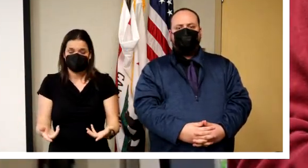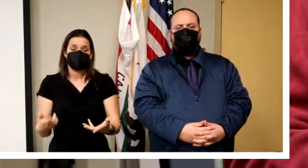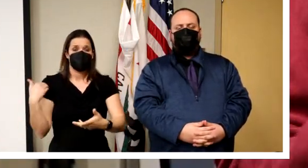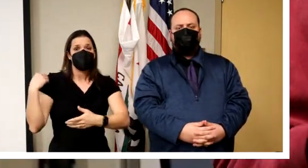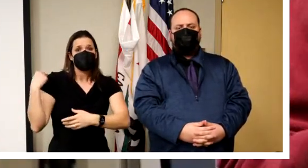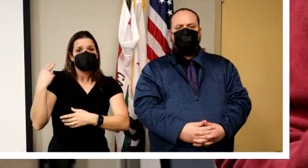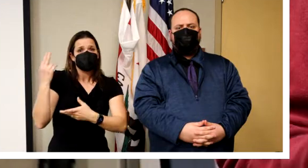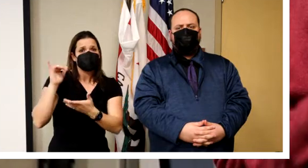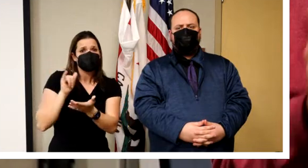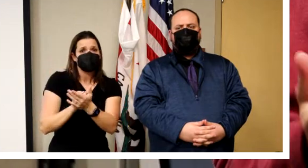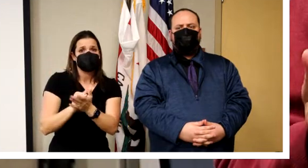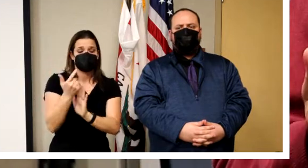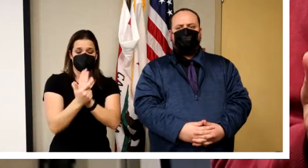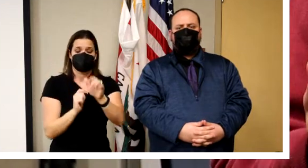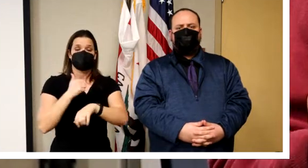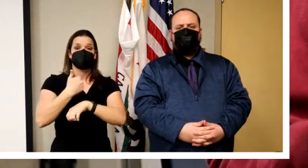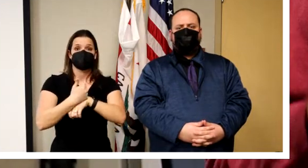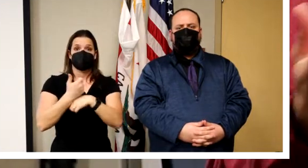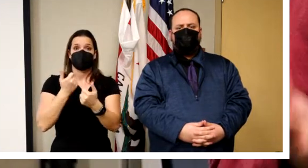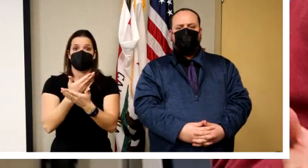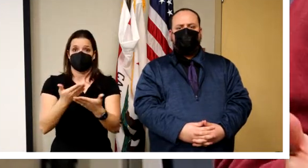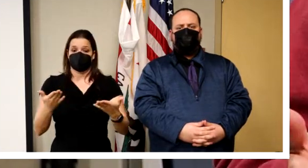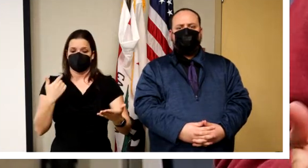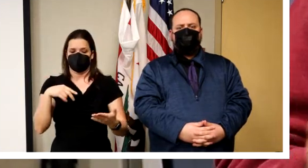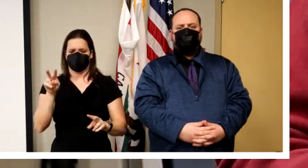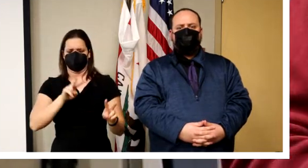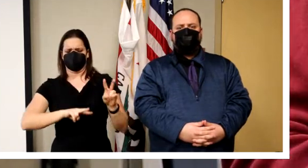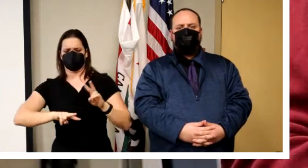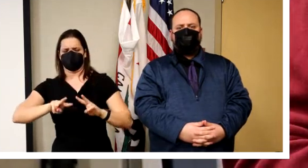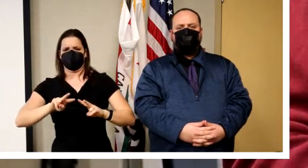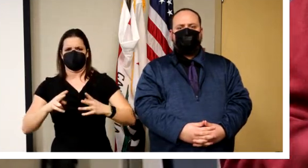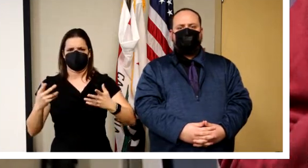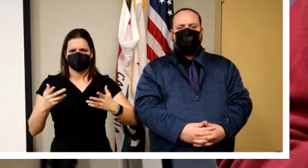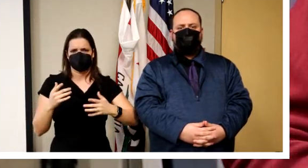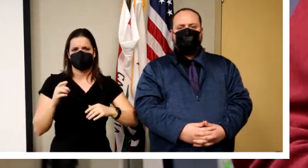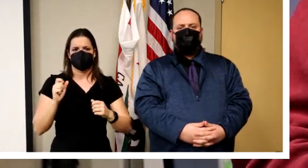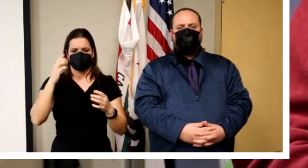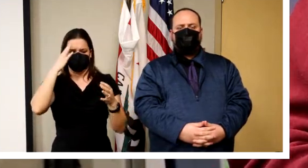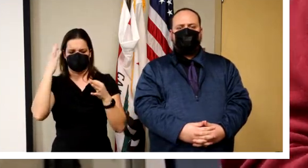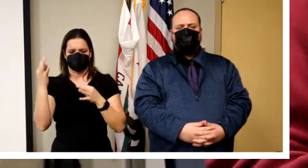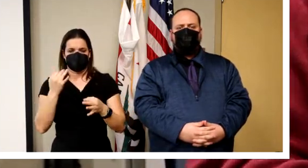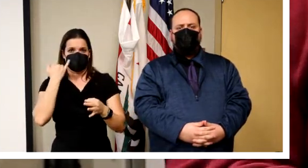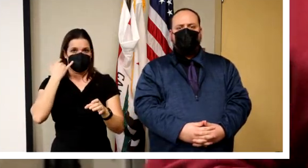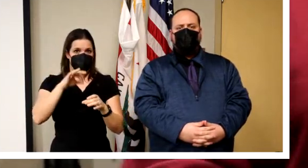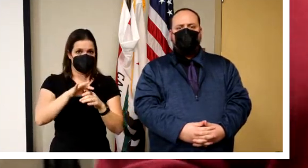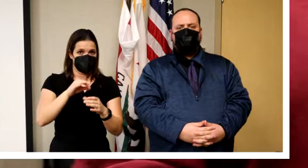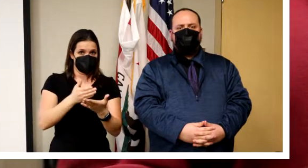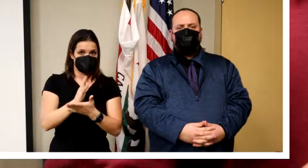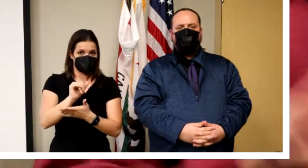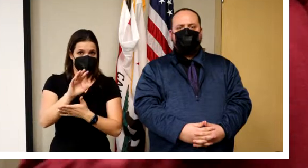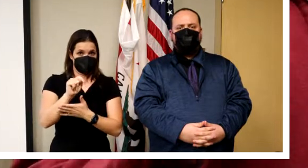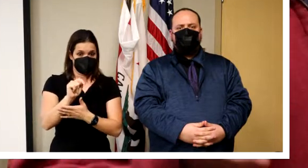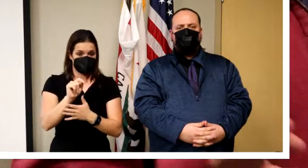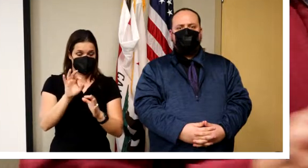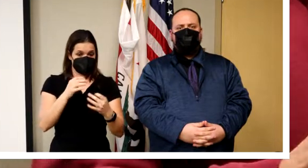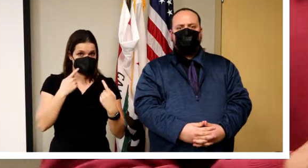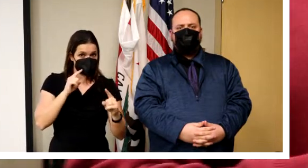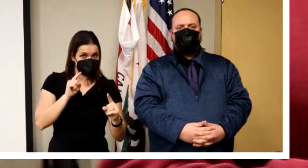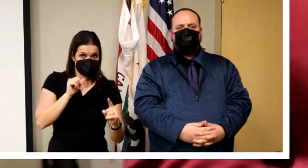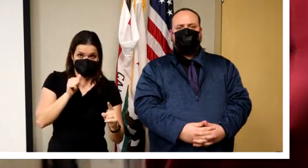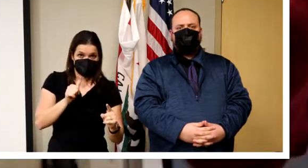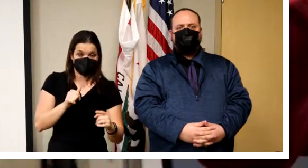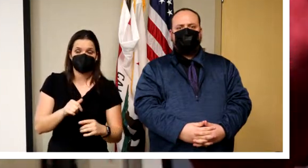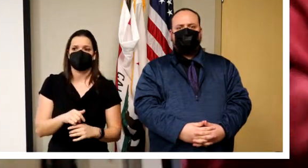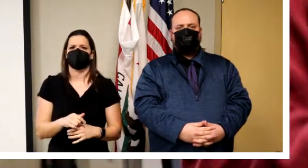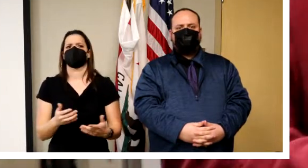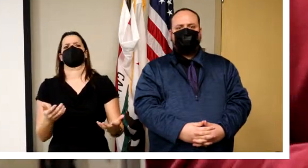that. The law's been set up and there's several factors that we have to look at to be able to determine whether the Voting Rights Act is being met. So